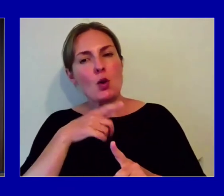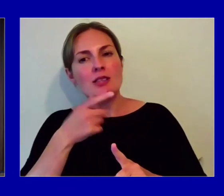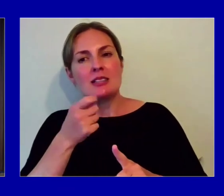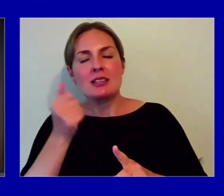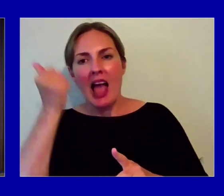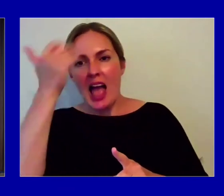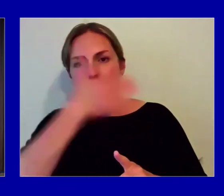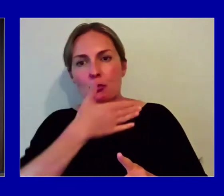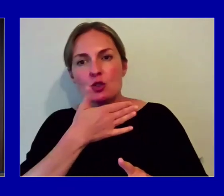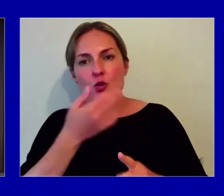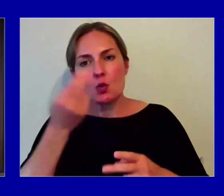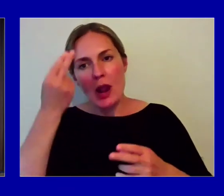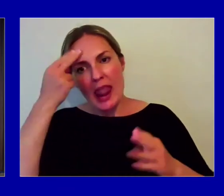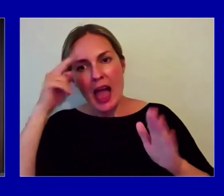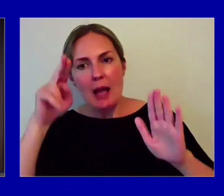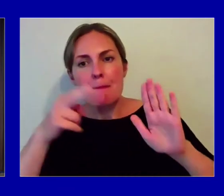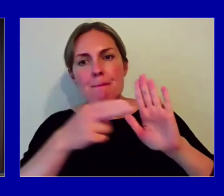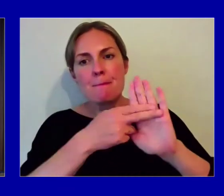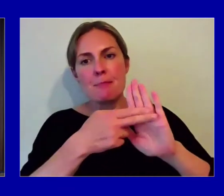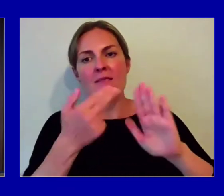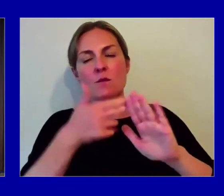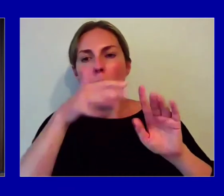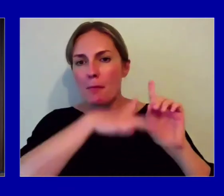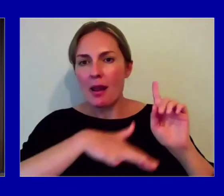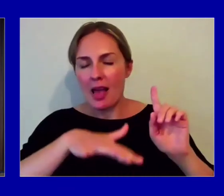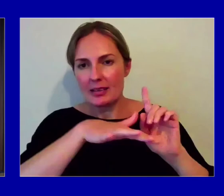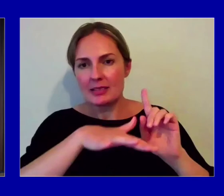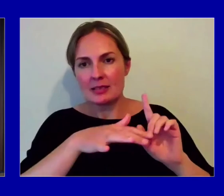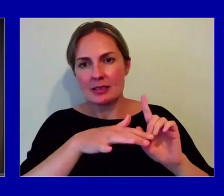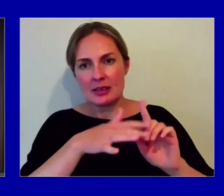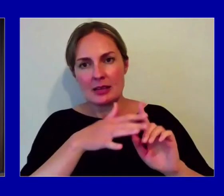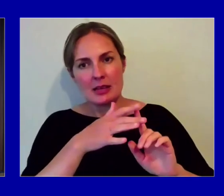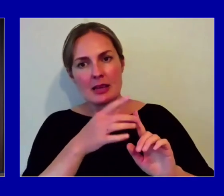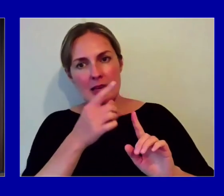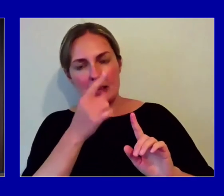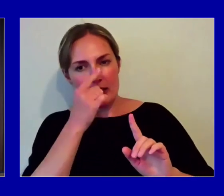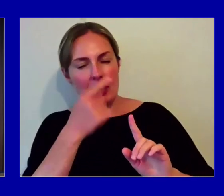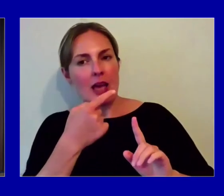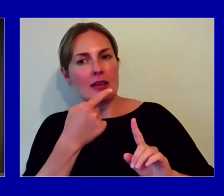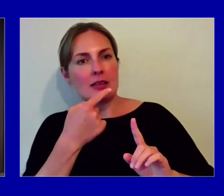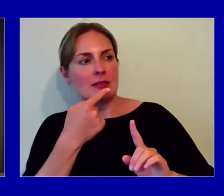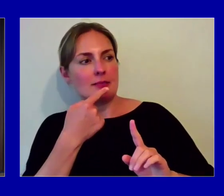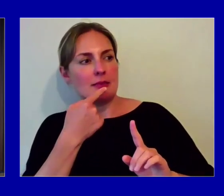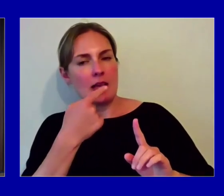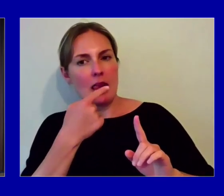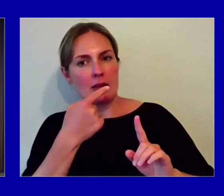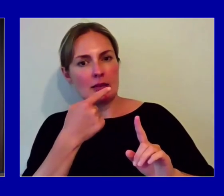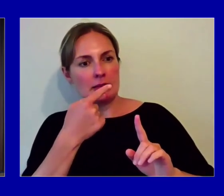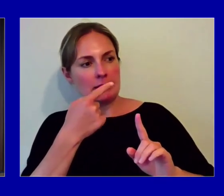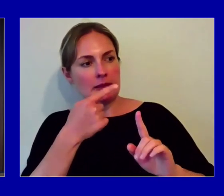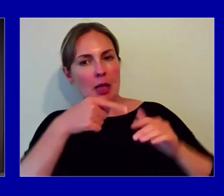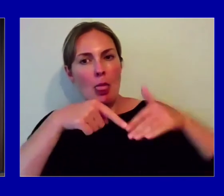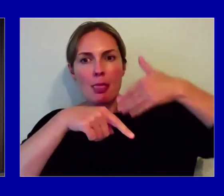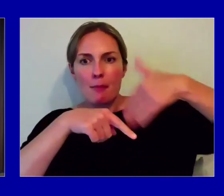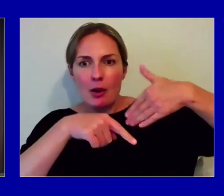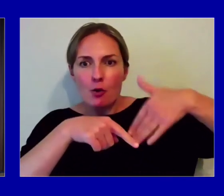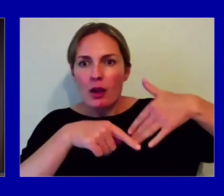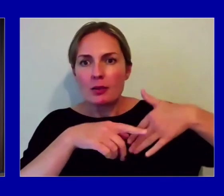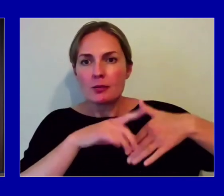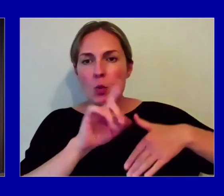Um, but yeah, for us, the language is really important and we'd like to see all of our, you know, waterways and places,